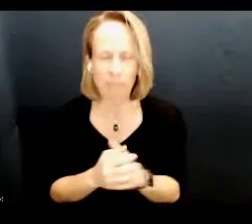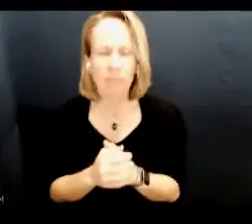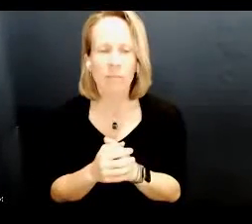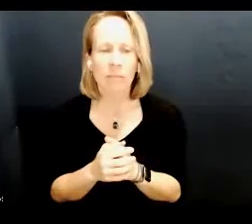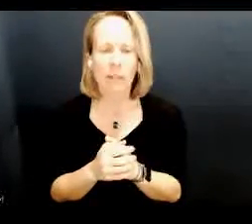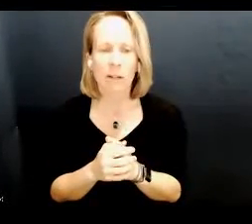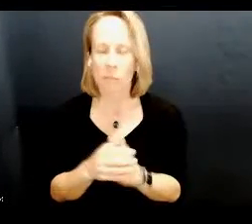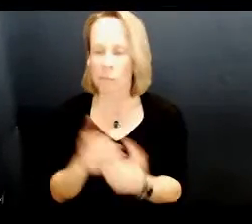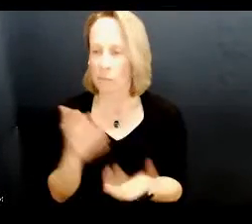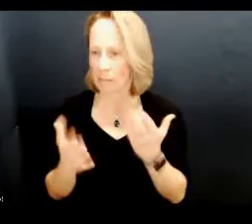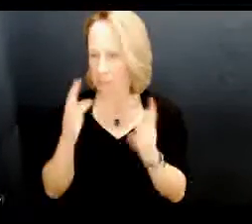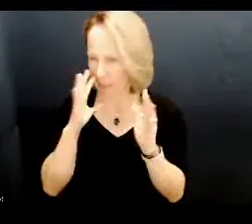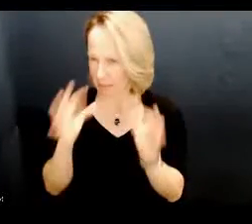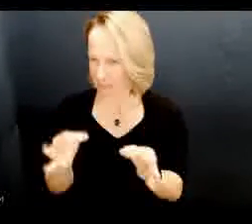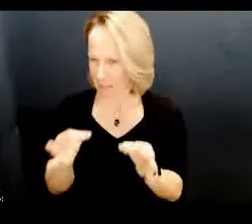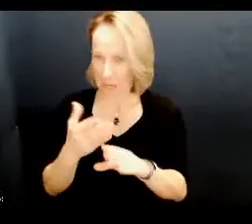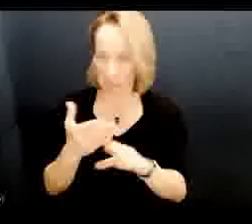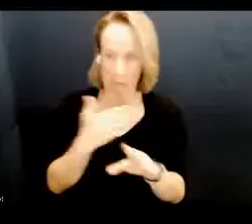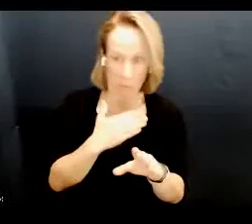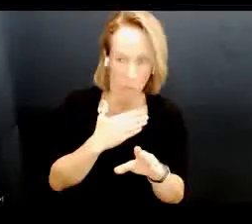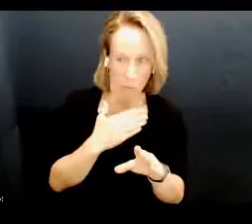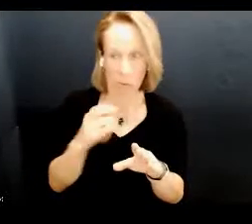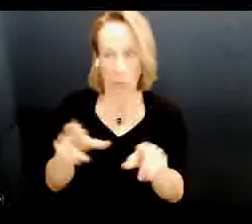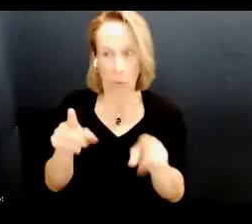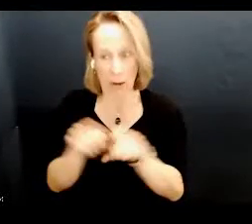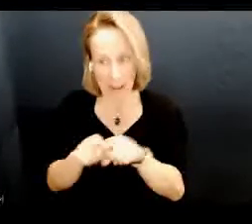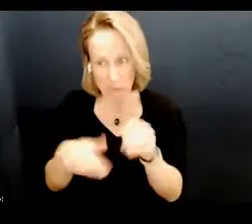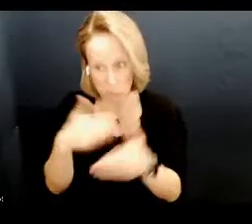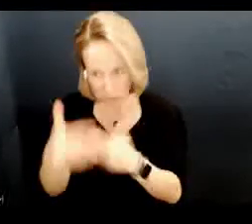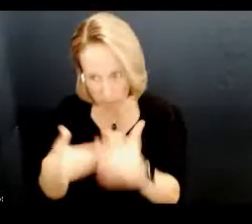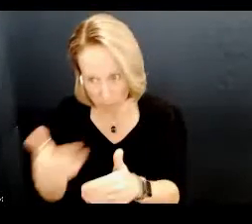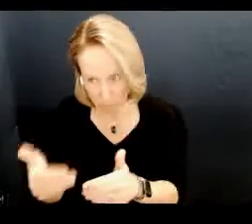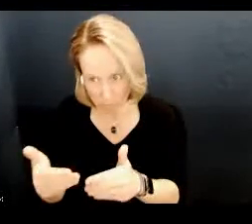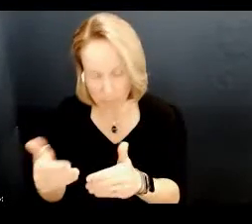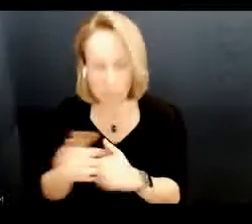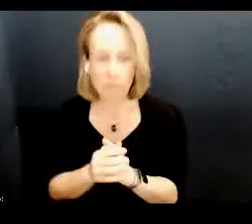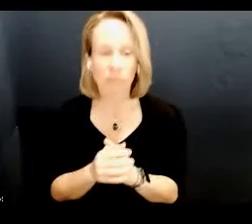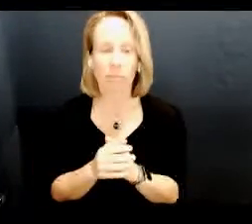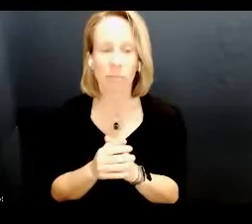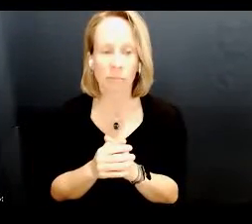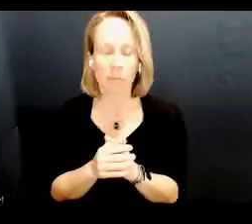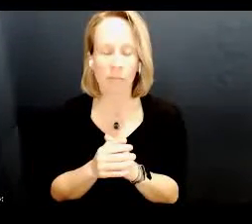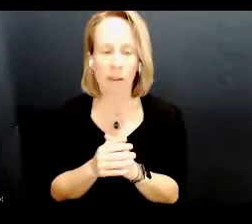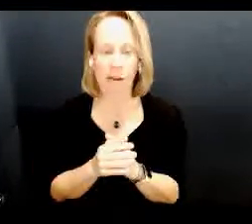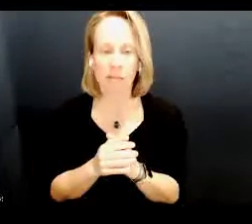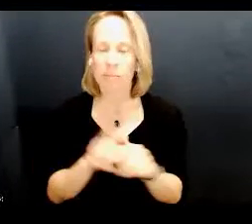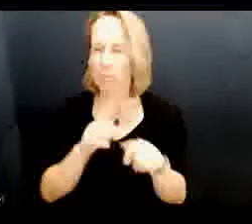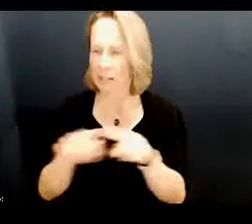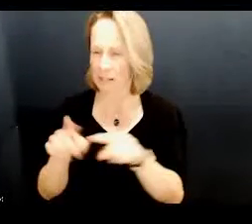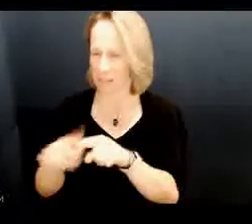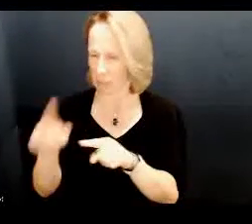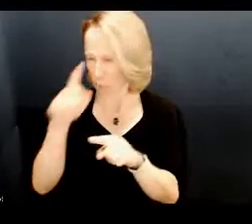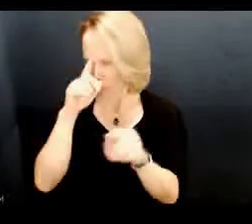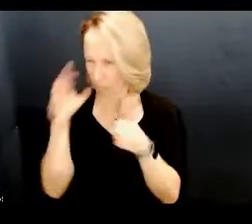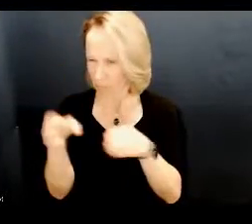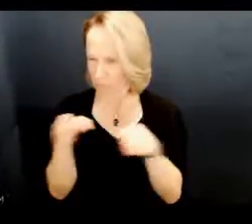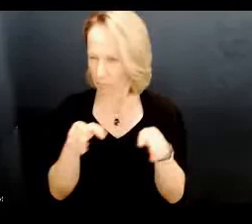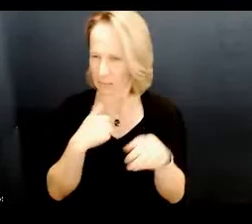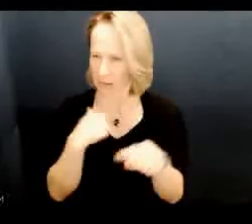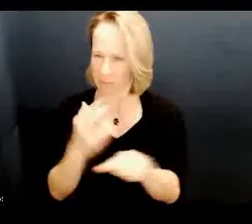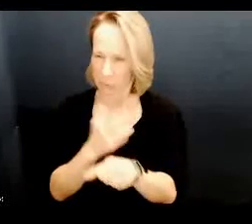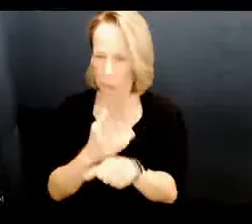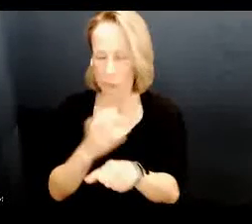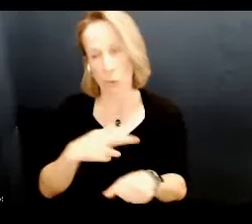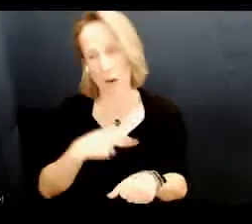as we go, maybe after we start a little bit. But some different strategies that I have used or I've seen being used